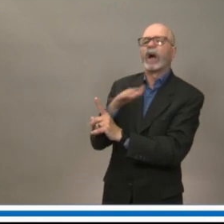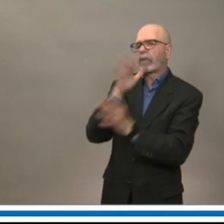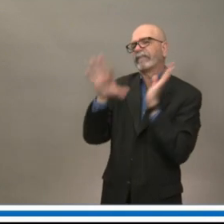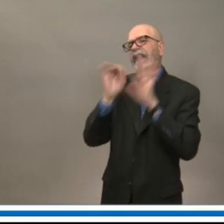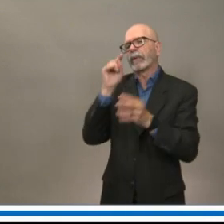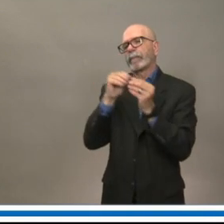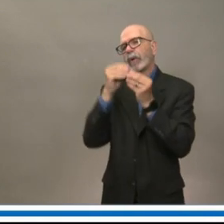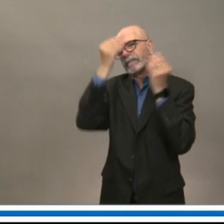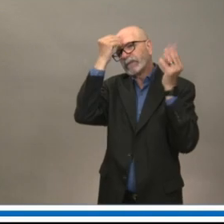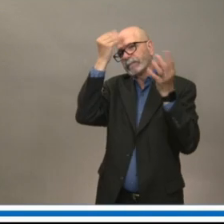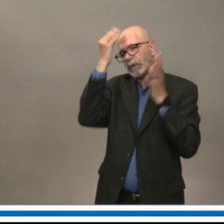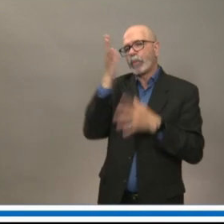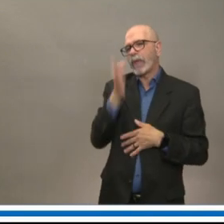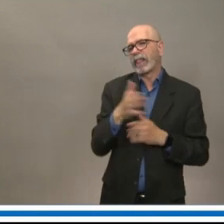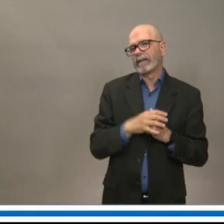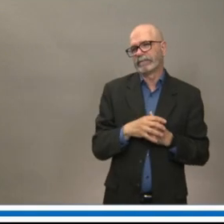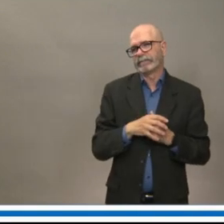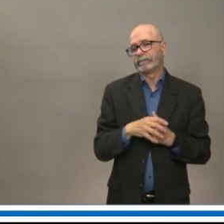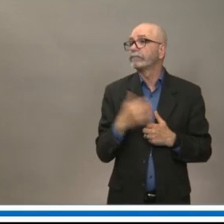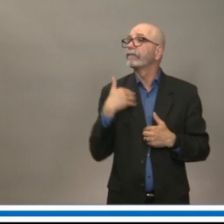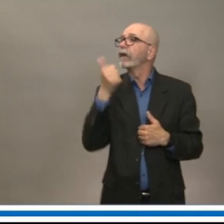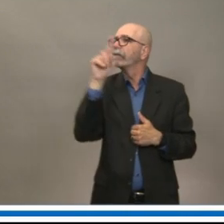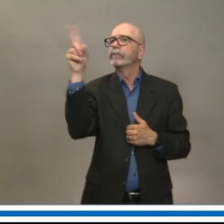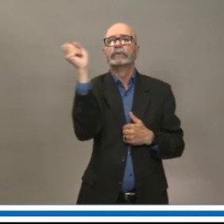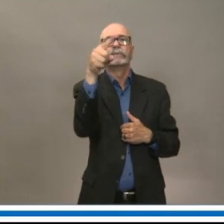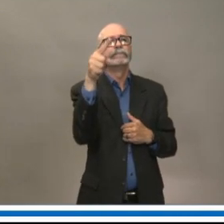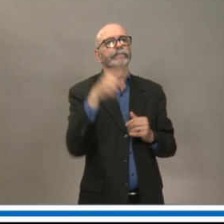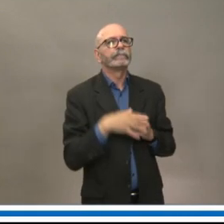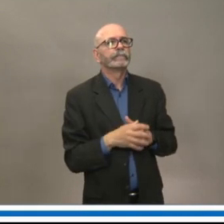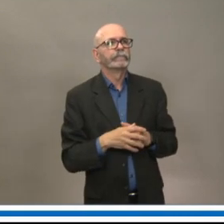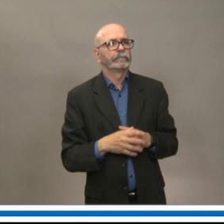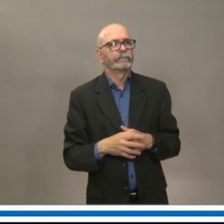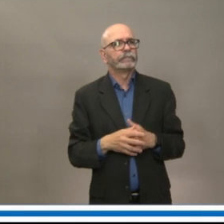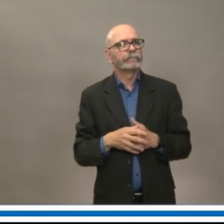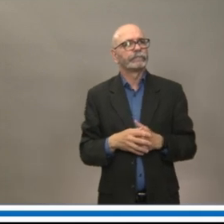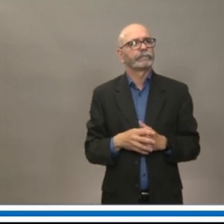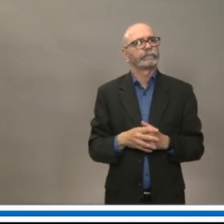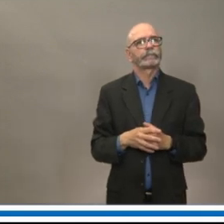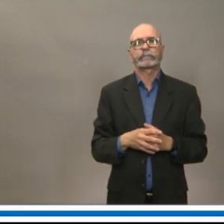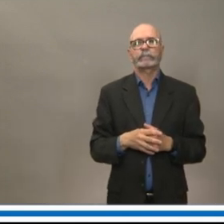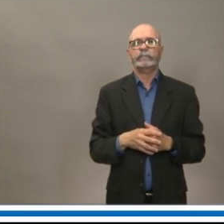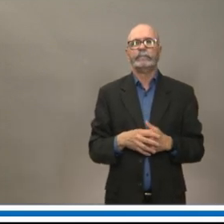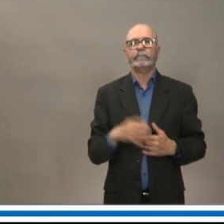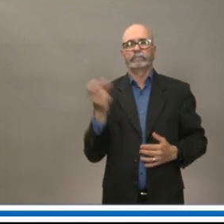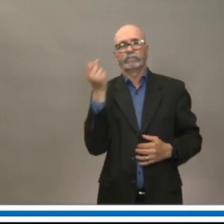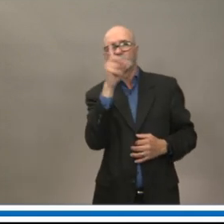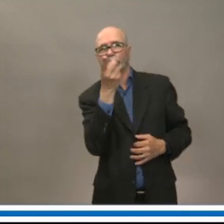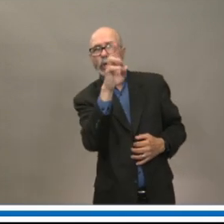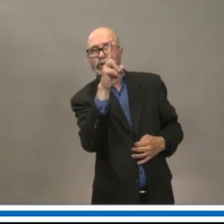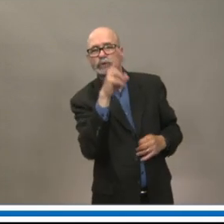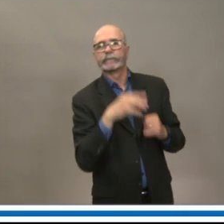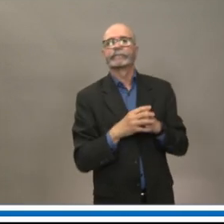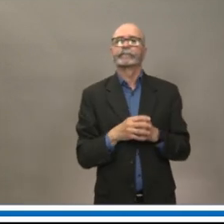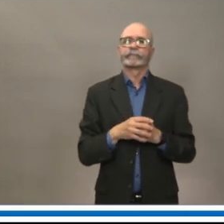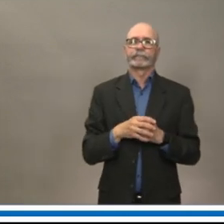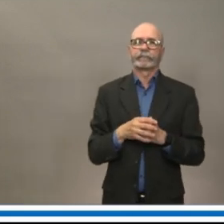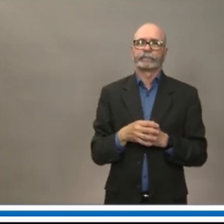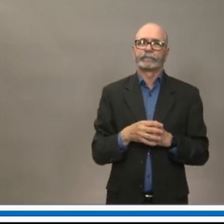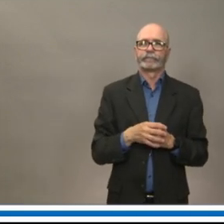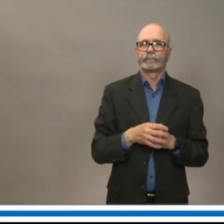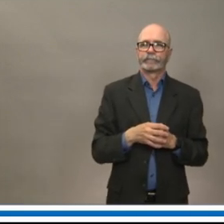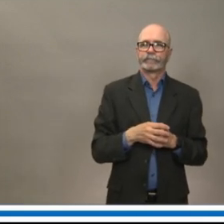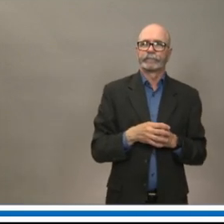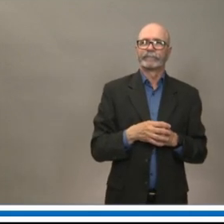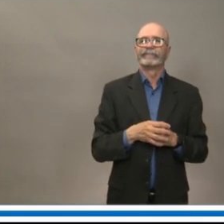Chris, do you have a follow-up? I do, and yeah, this is just a follow. This is for Dr. Strang. This is a follow-up on my question about the church